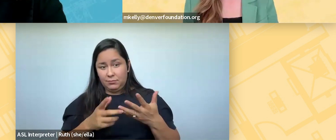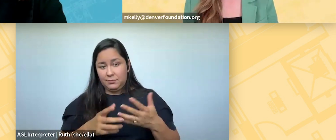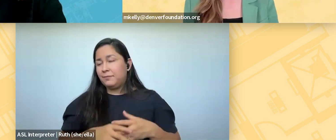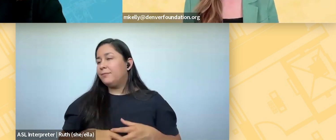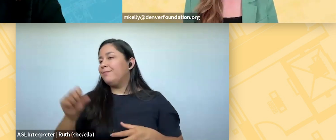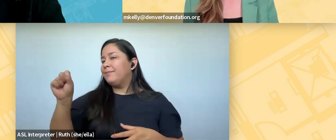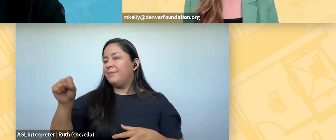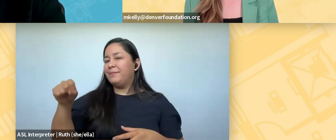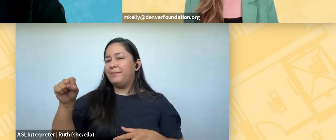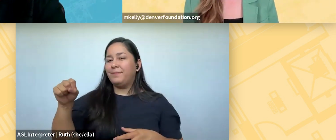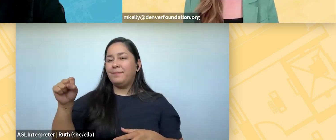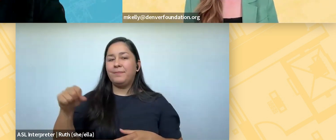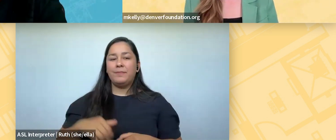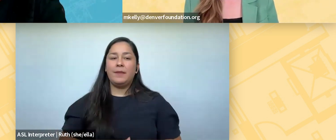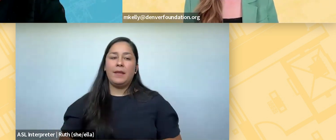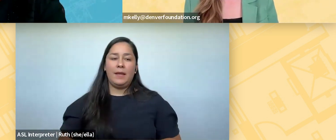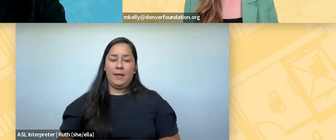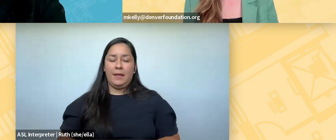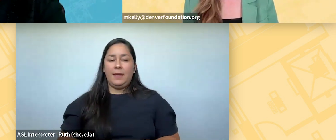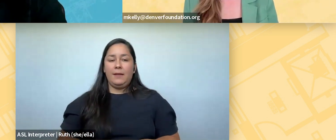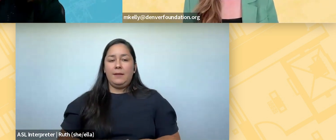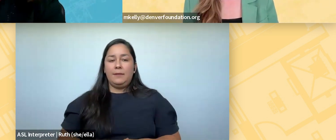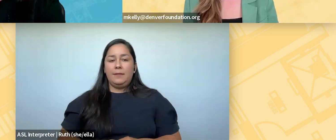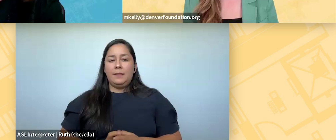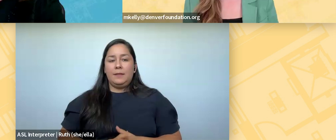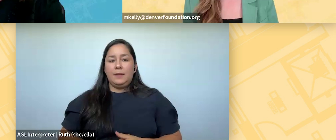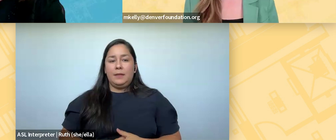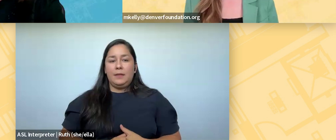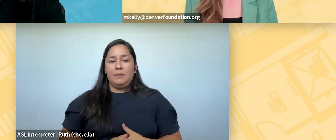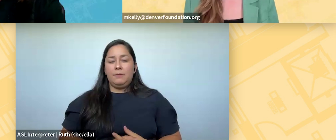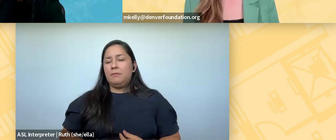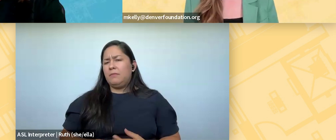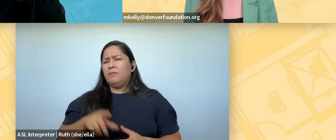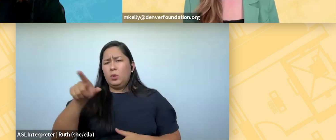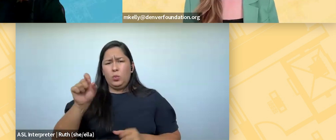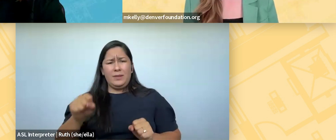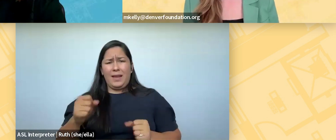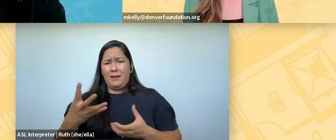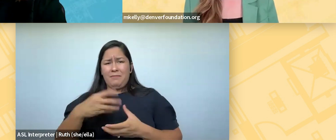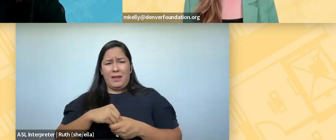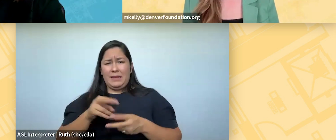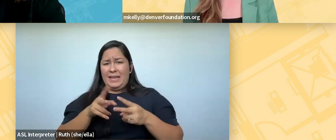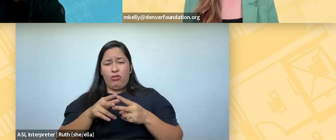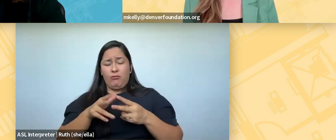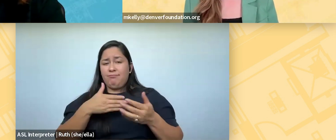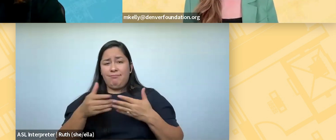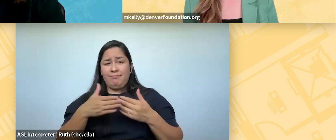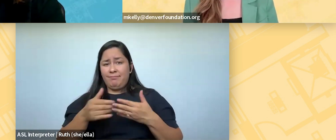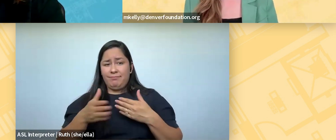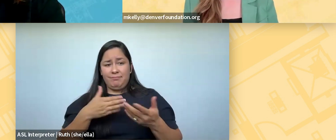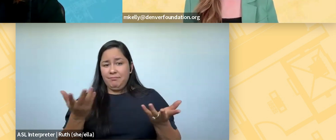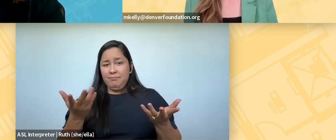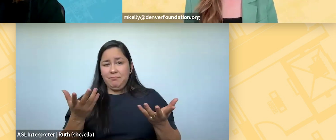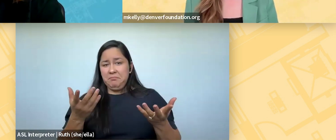fit. I would put that, you could put it in either. It doesn't matter. It would fit